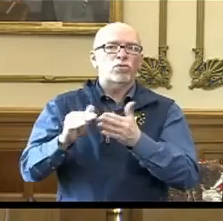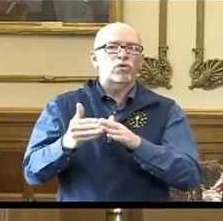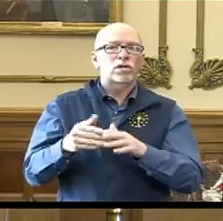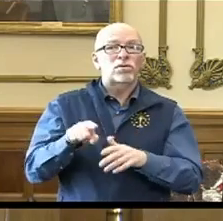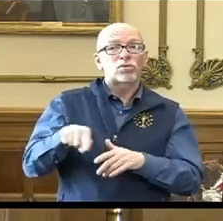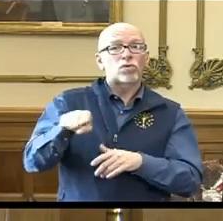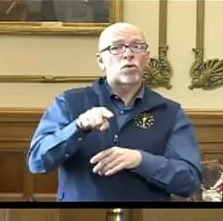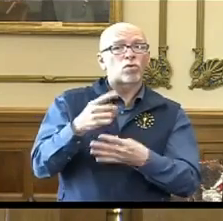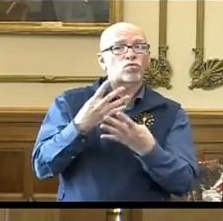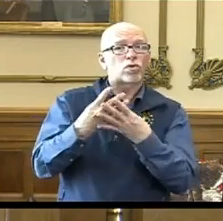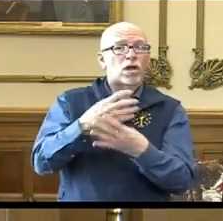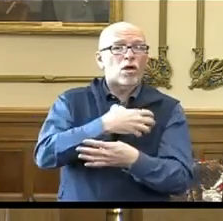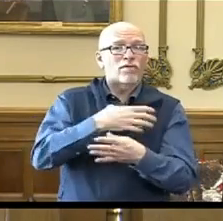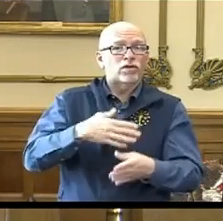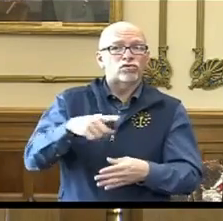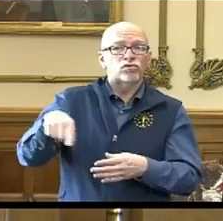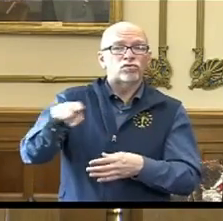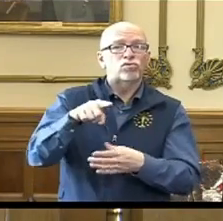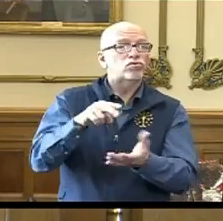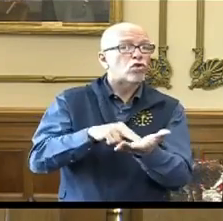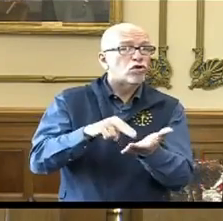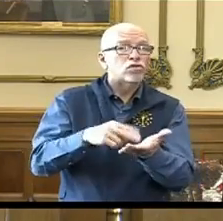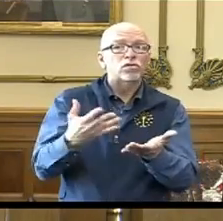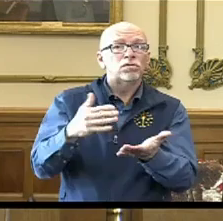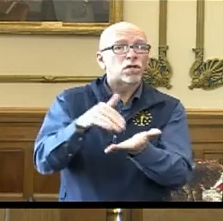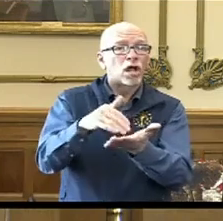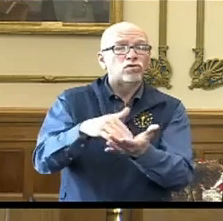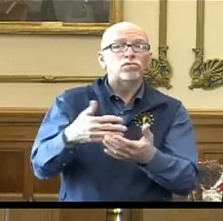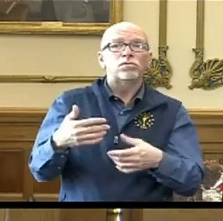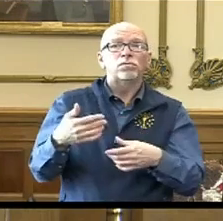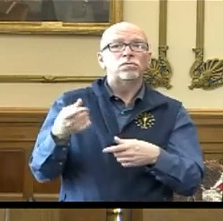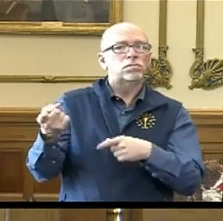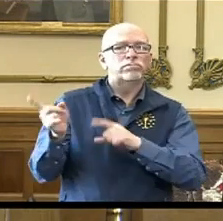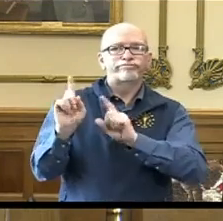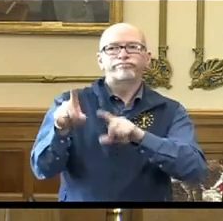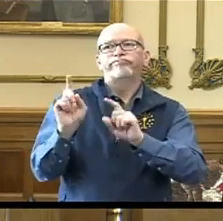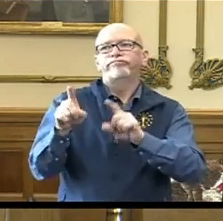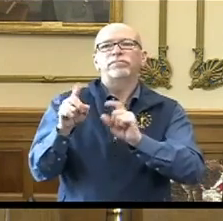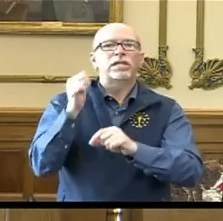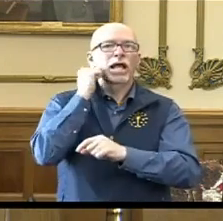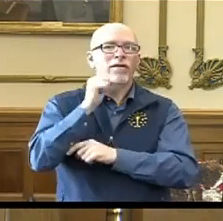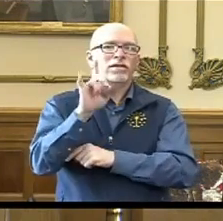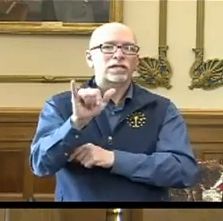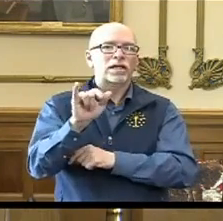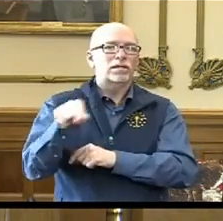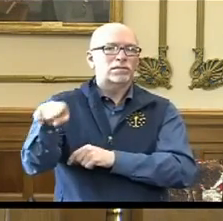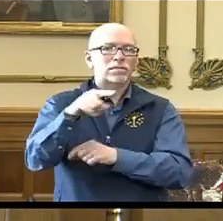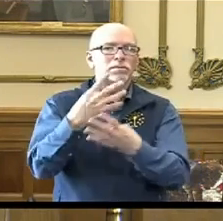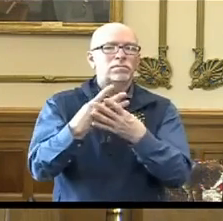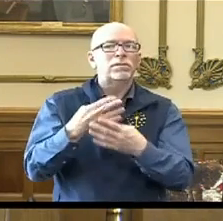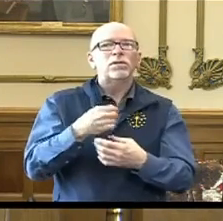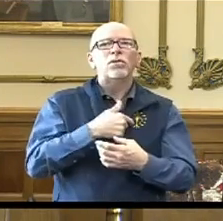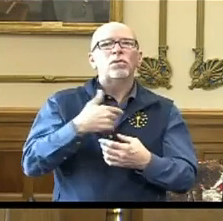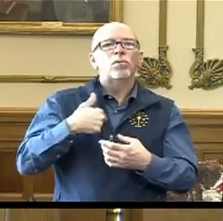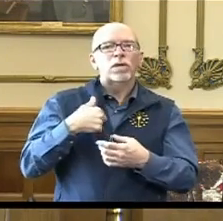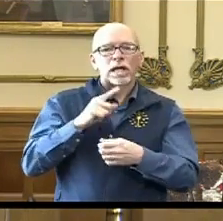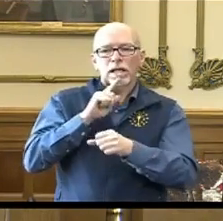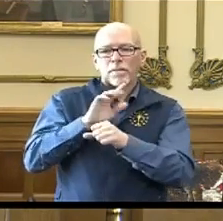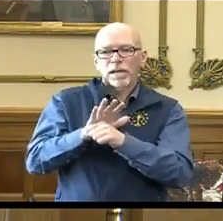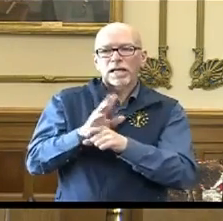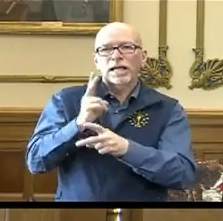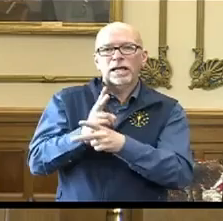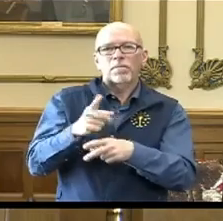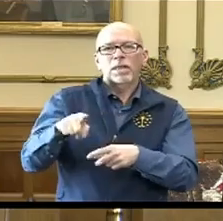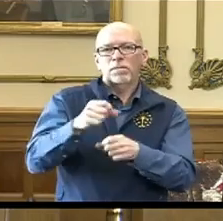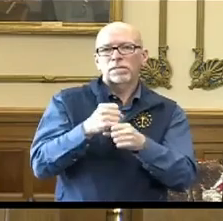are correctional officers, nurses, physicians that go in every single day, and we are committed to keeping them